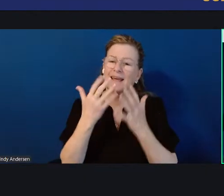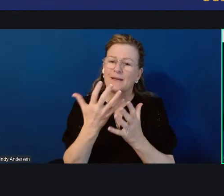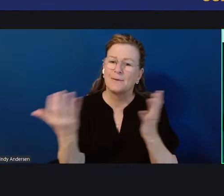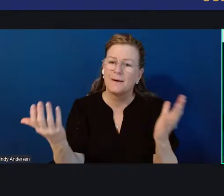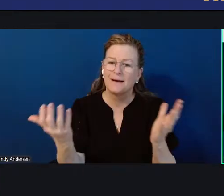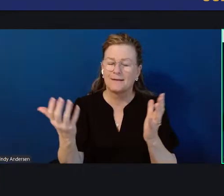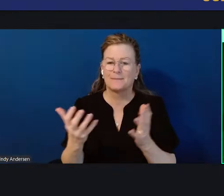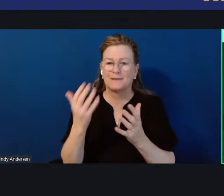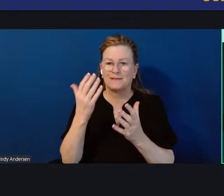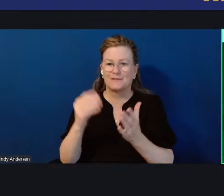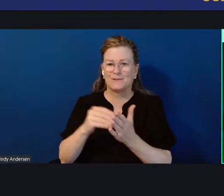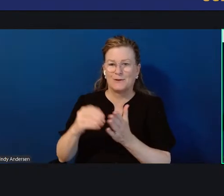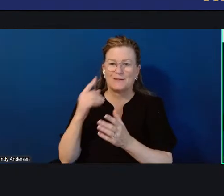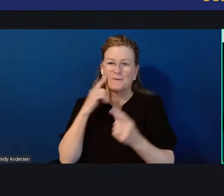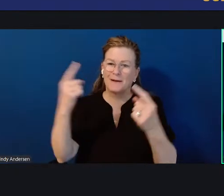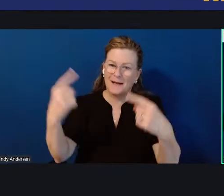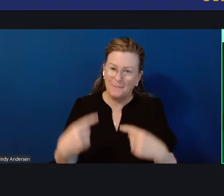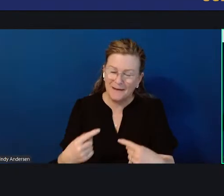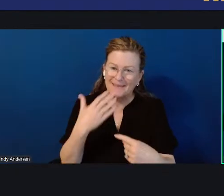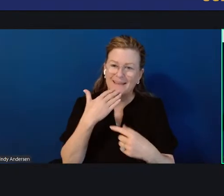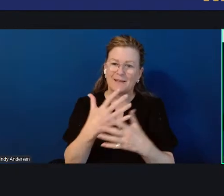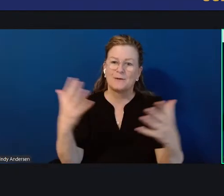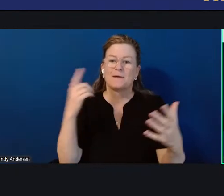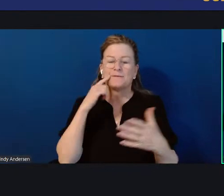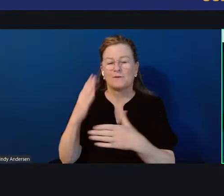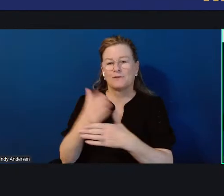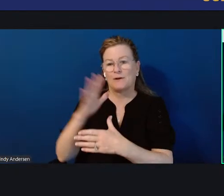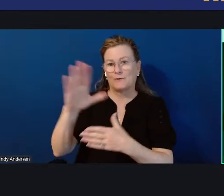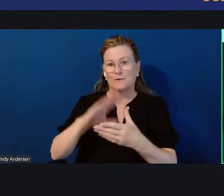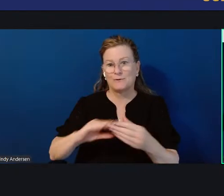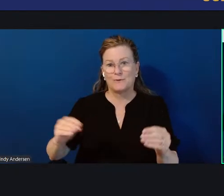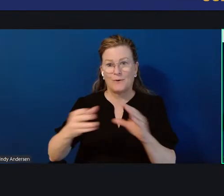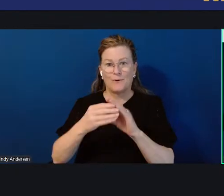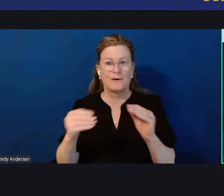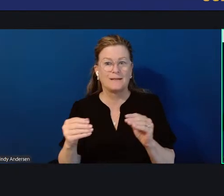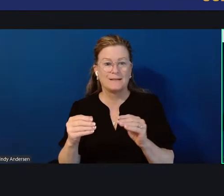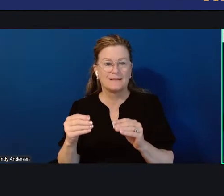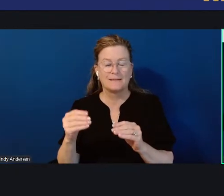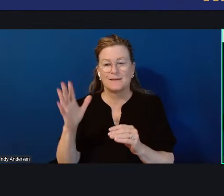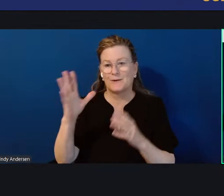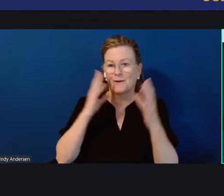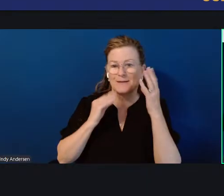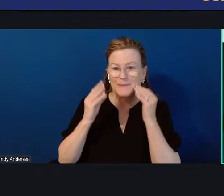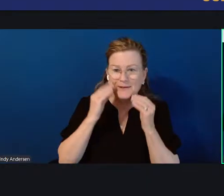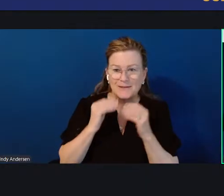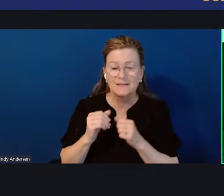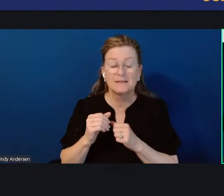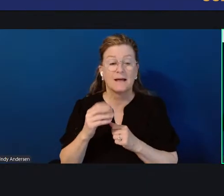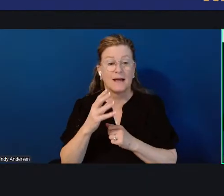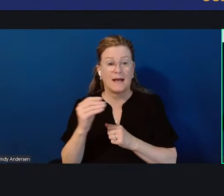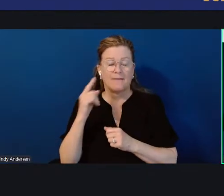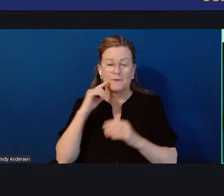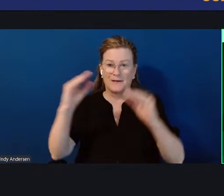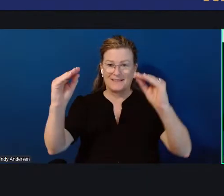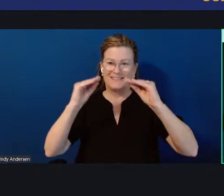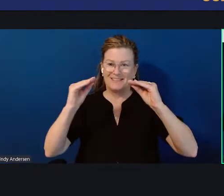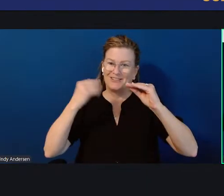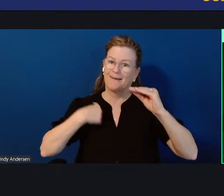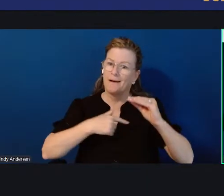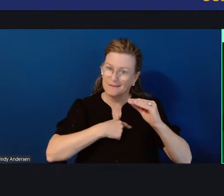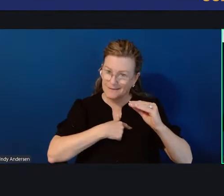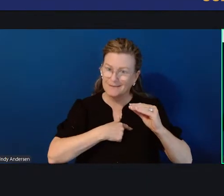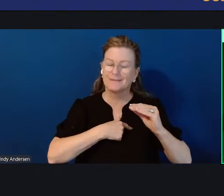students, for coming. Thank you so much for sharing your stories, for your experiences, and for teaching us